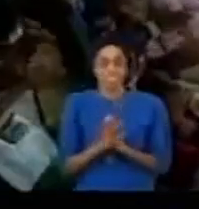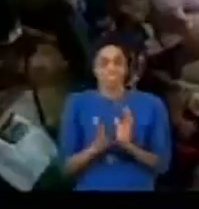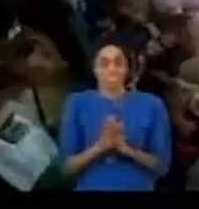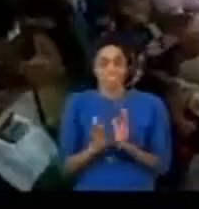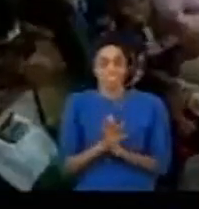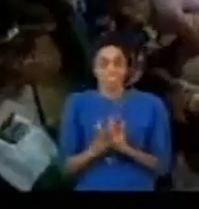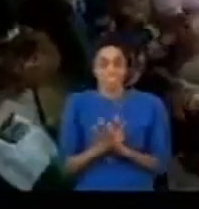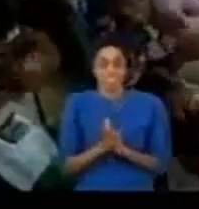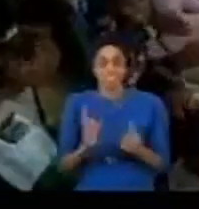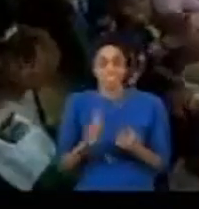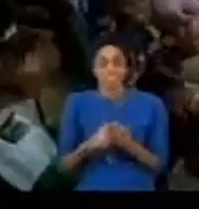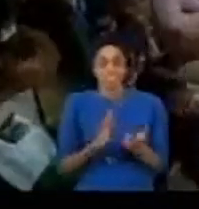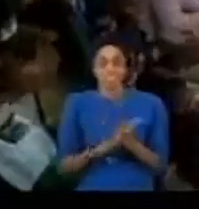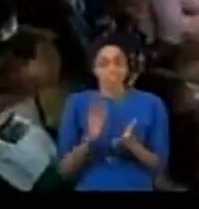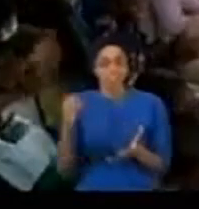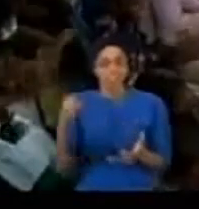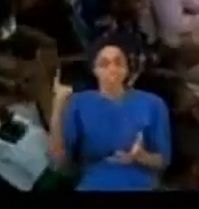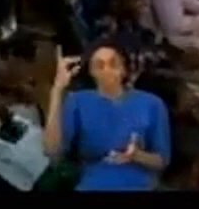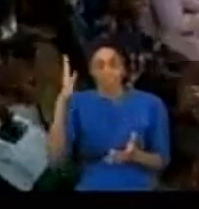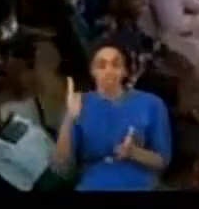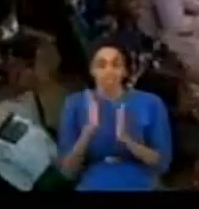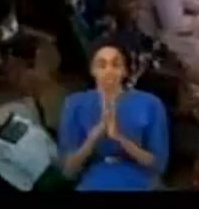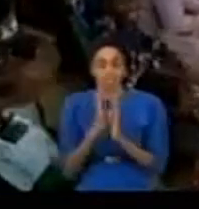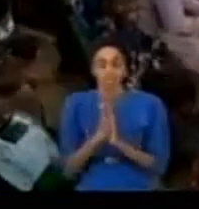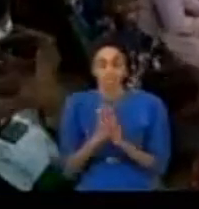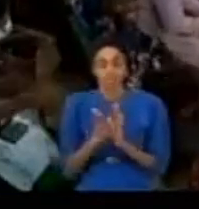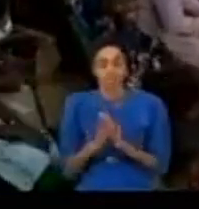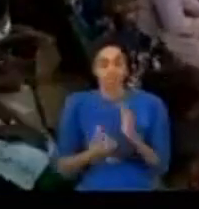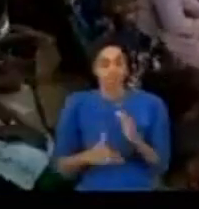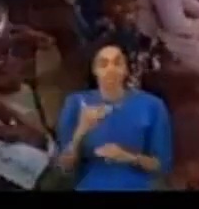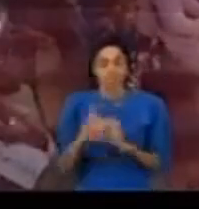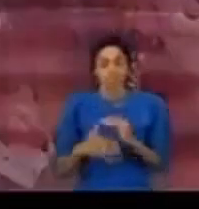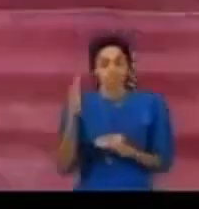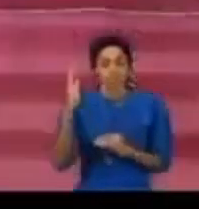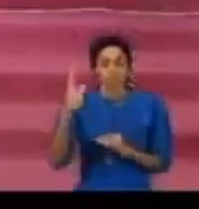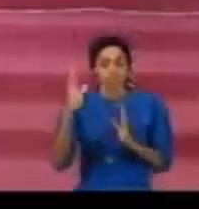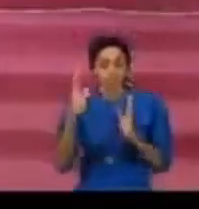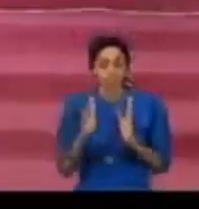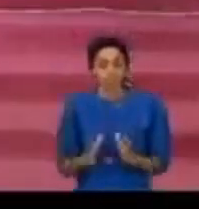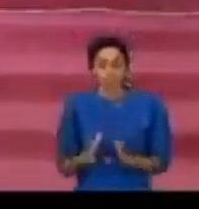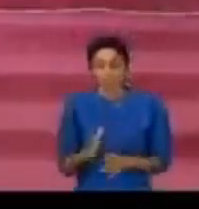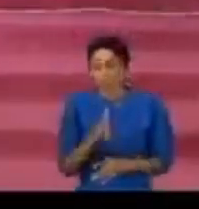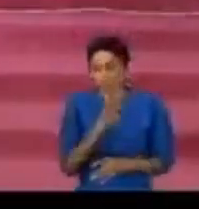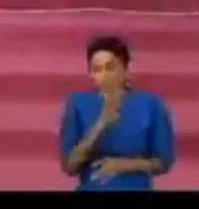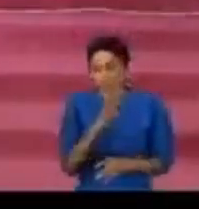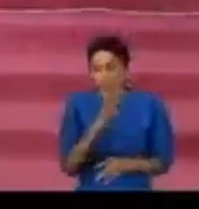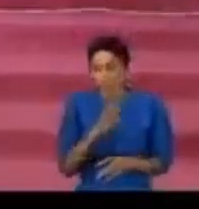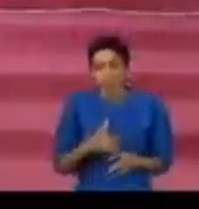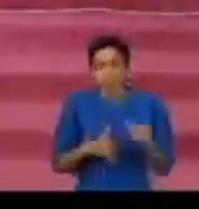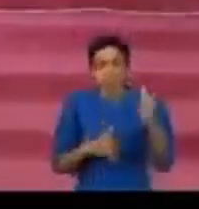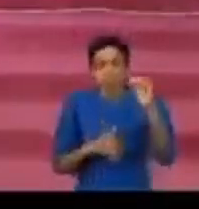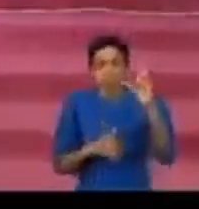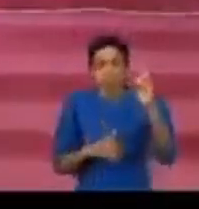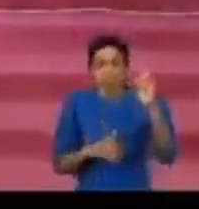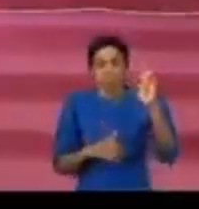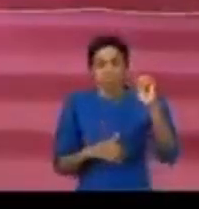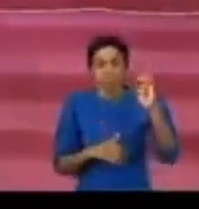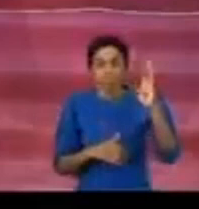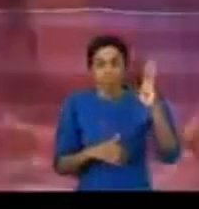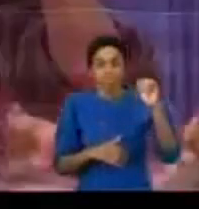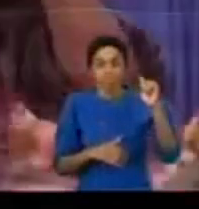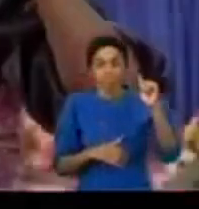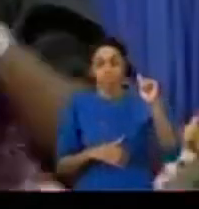the glory of God. The next testifier is Mrs. Adebayo Jumoke. Praise